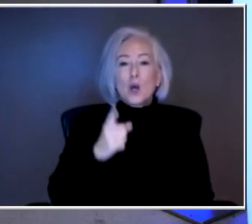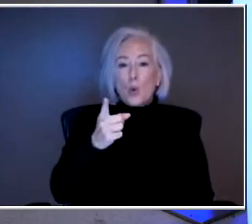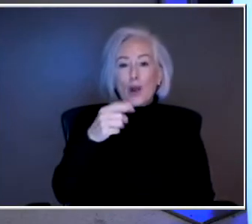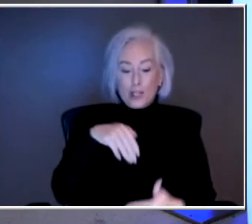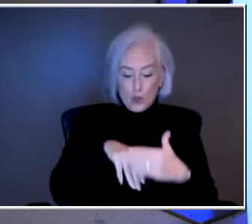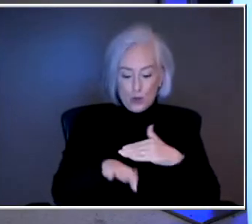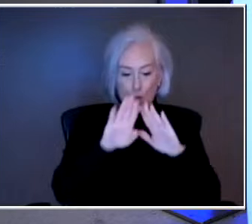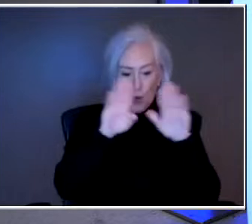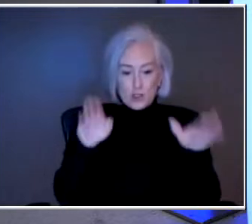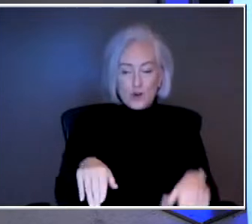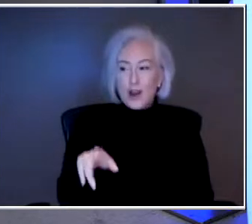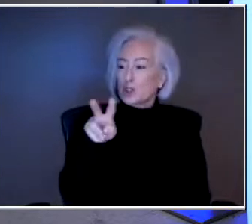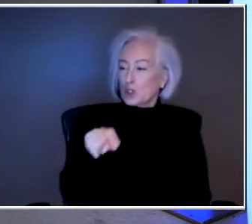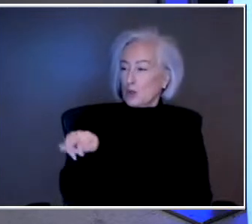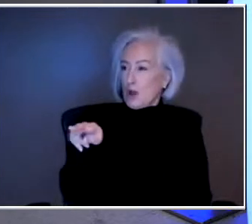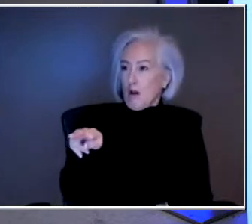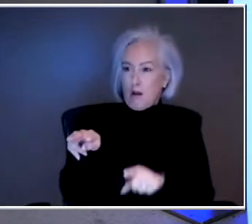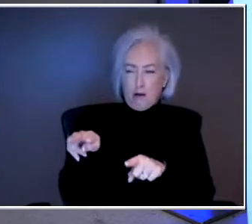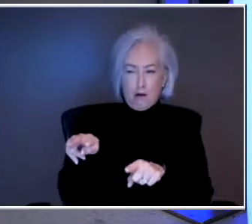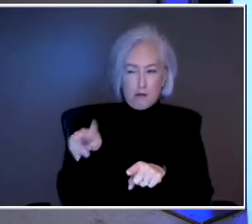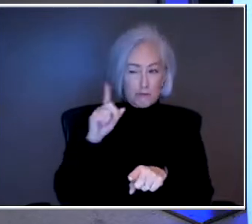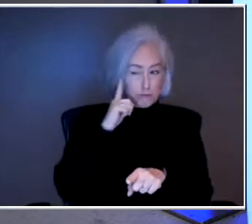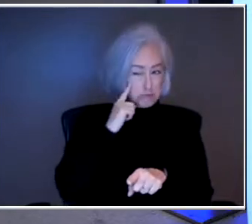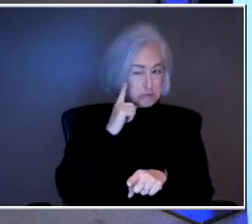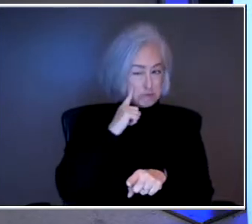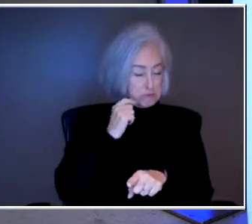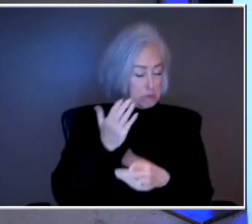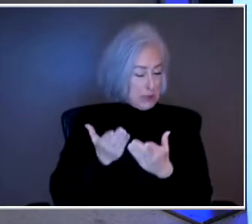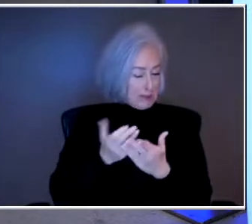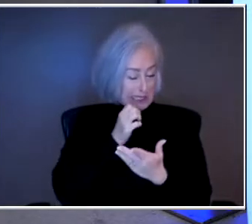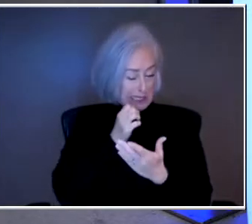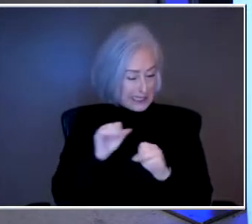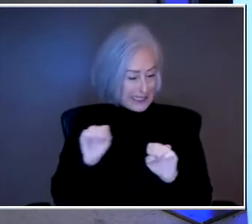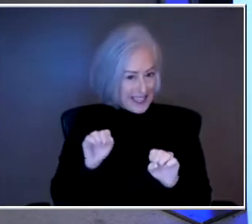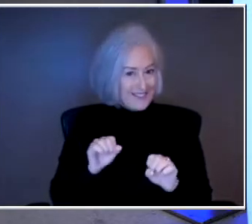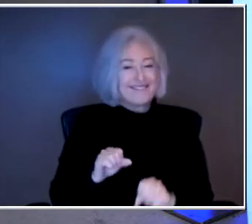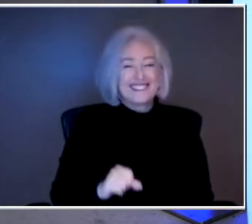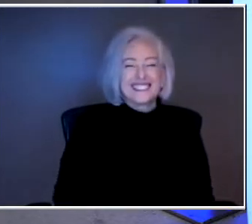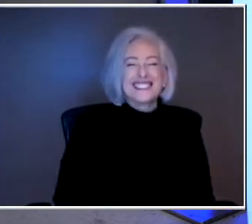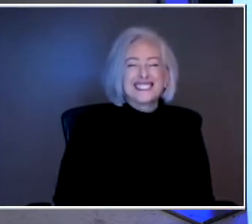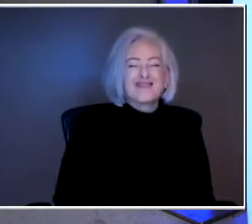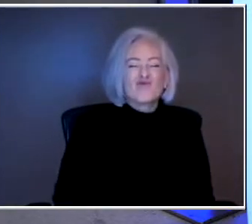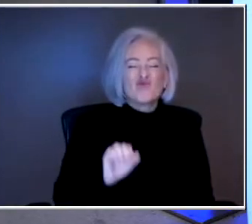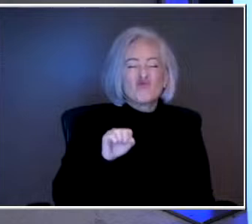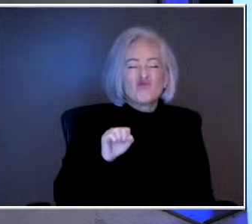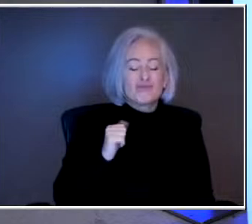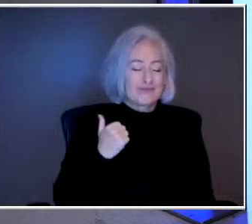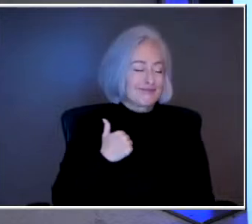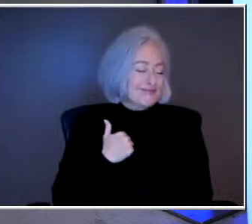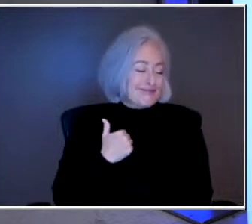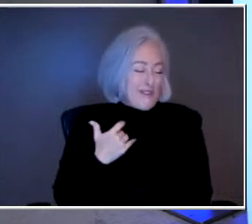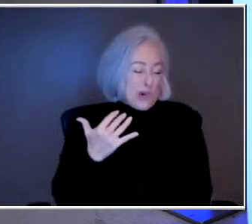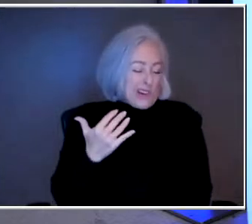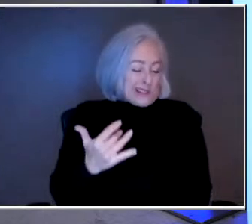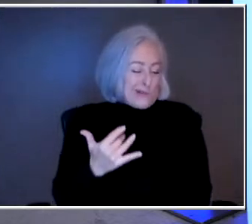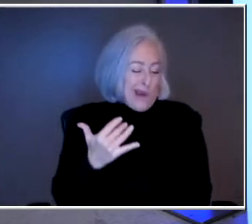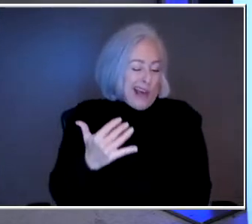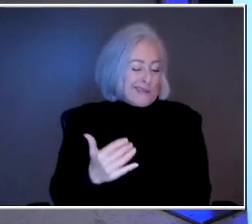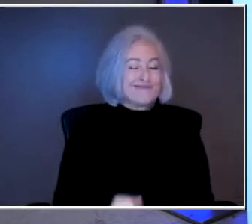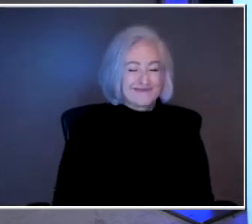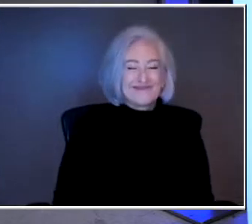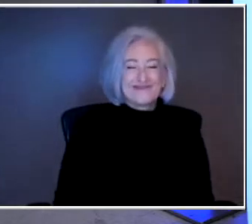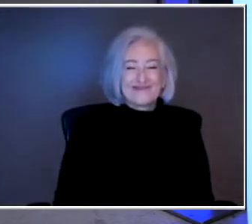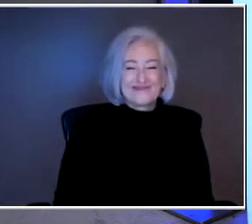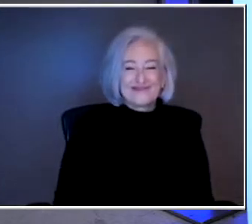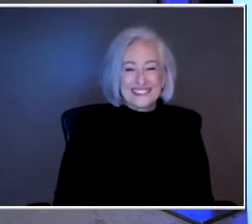that's like, are you looking over and perusing people's environment? Every once in a while, you said it. Every once in a while. I may or may not be checking you out. You know,